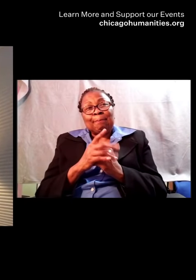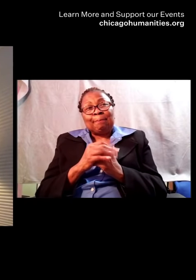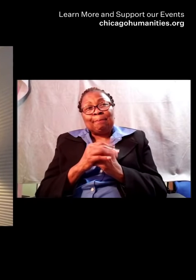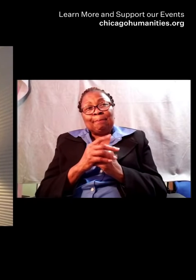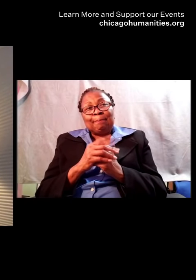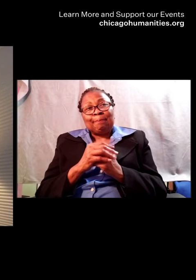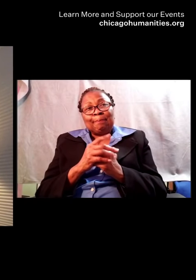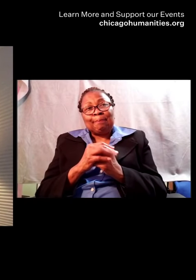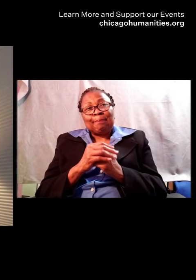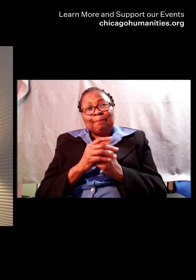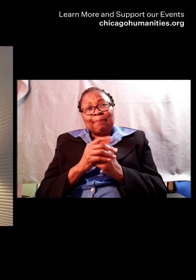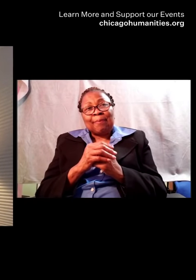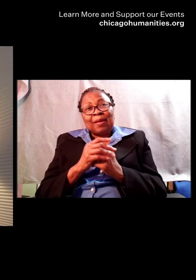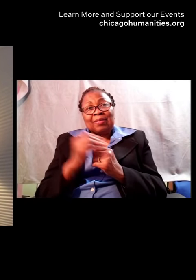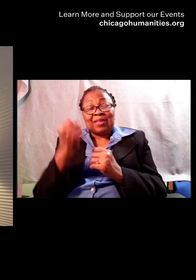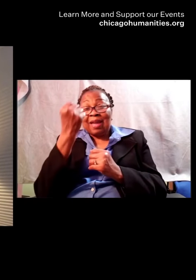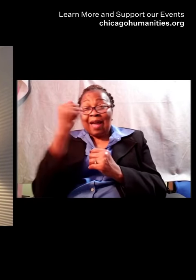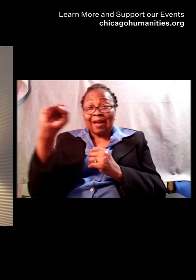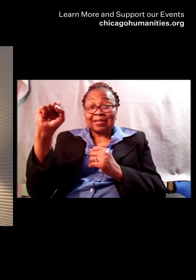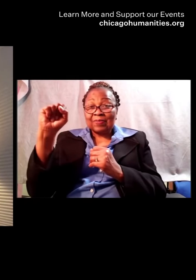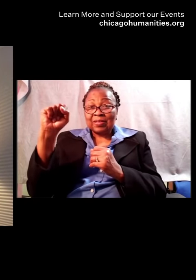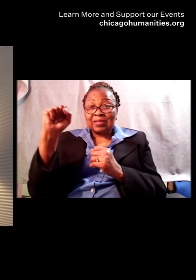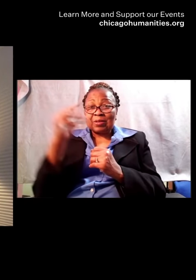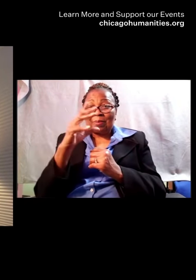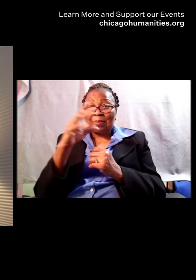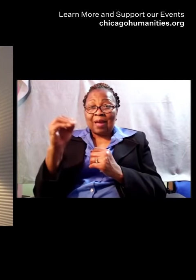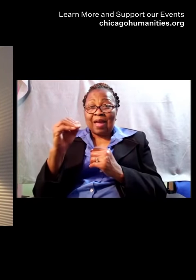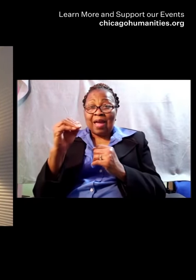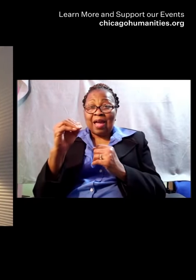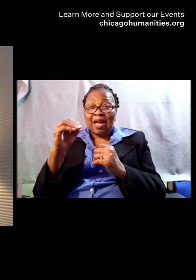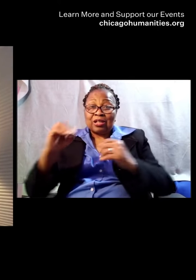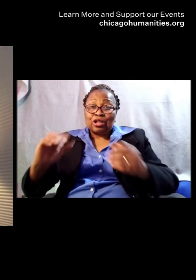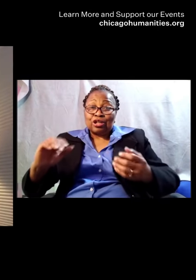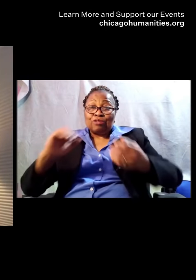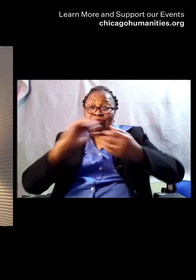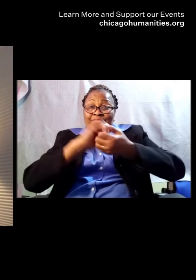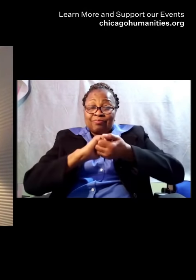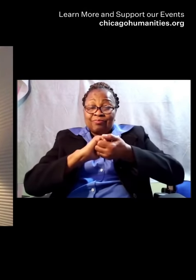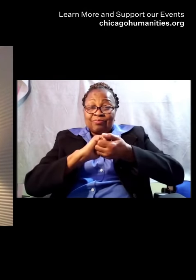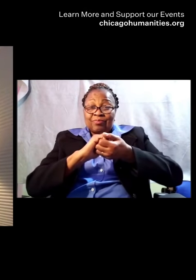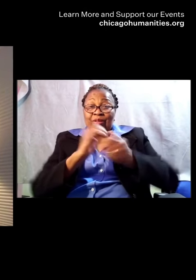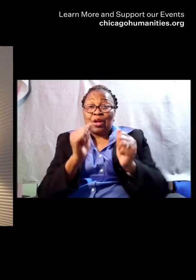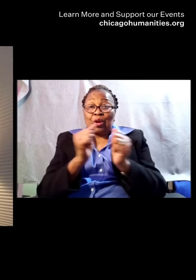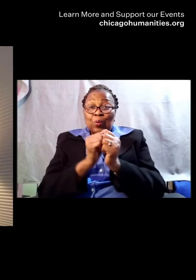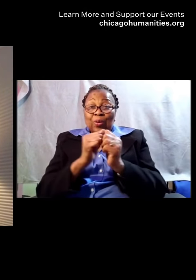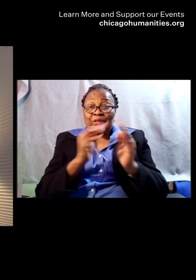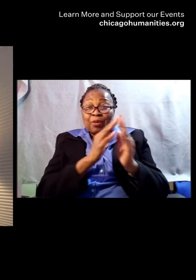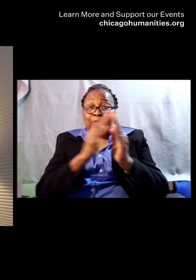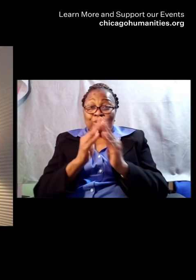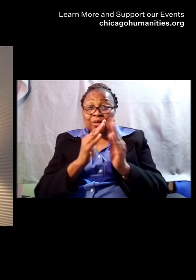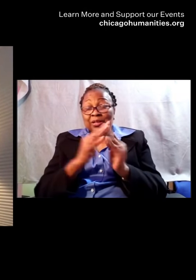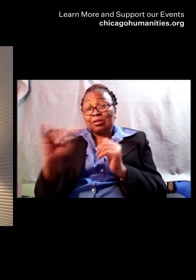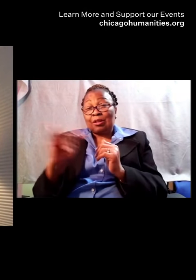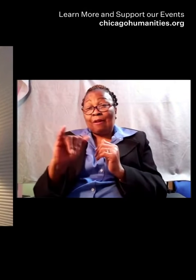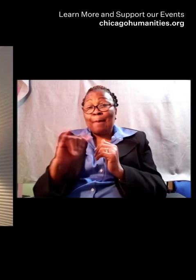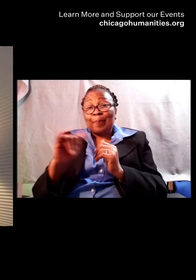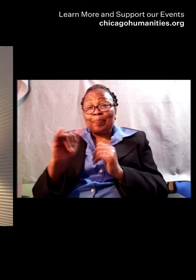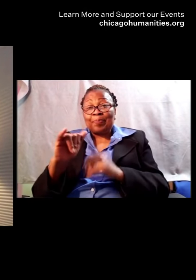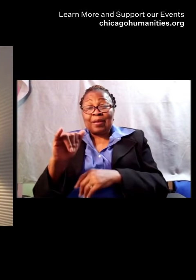the activism and joining together in community of movements like Black Lives